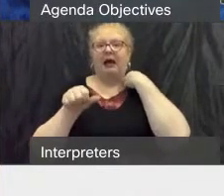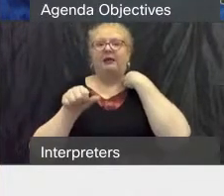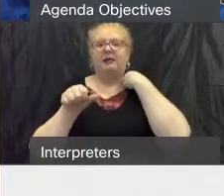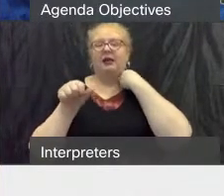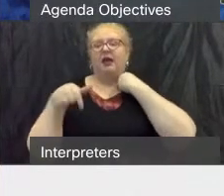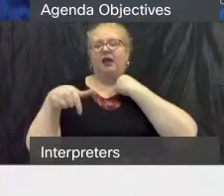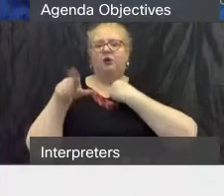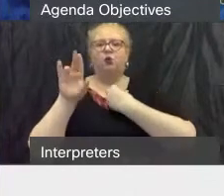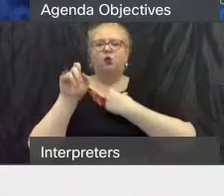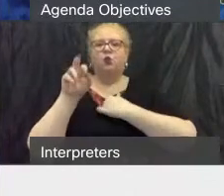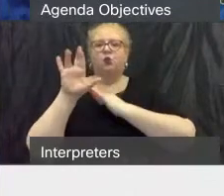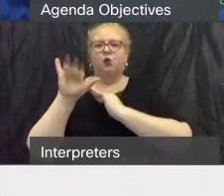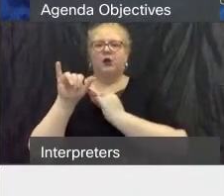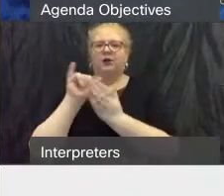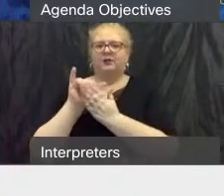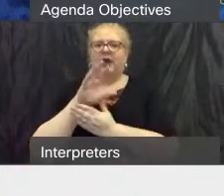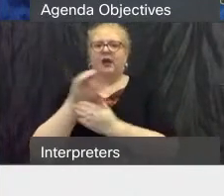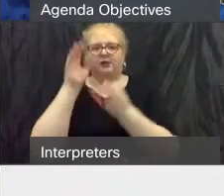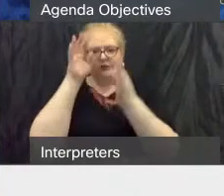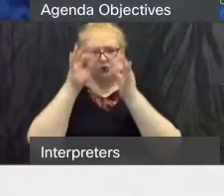determine. Thank you.